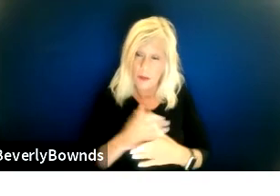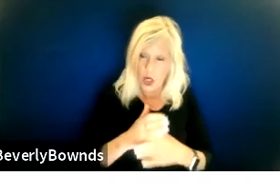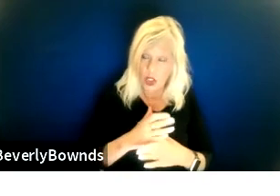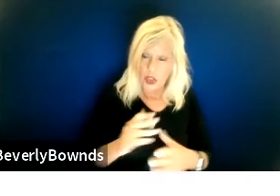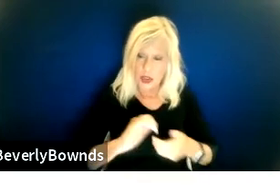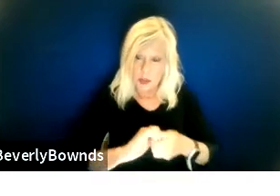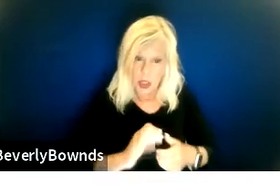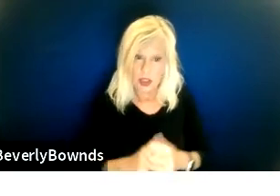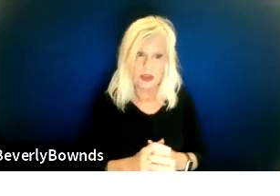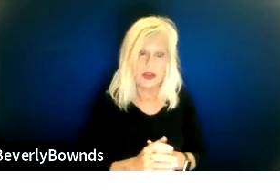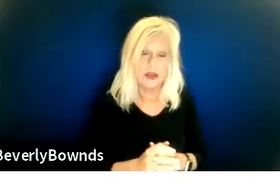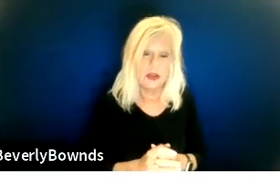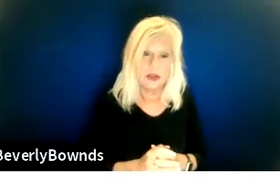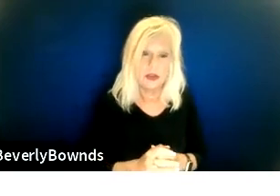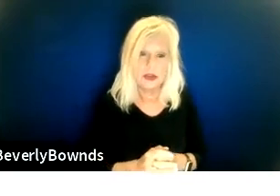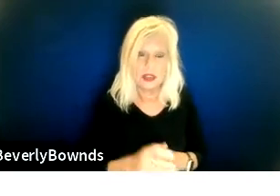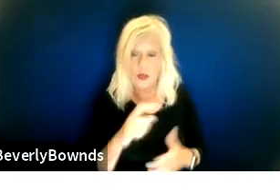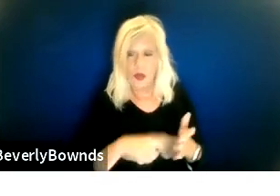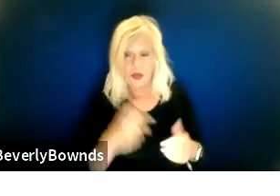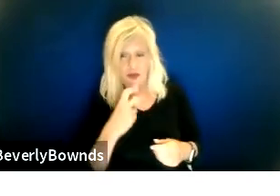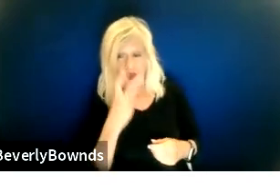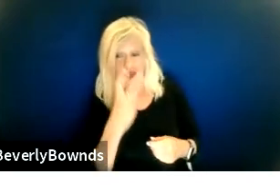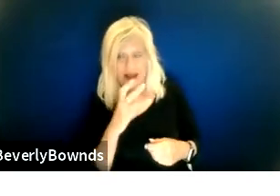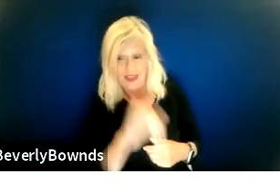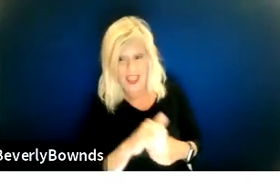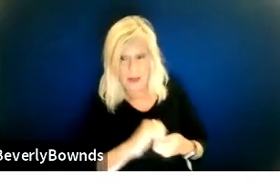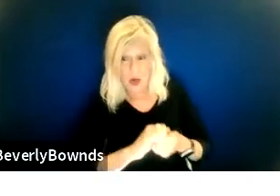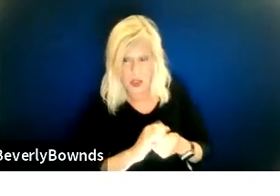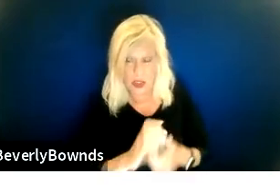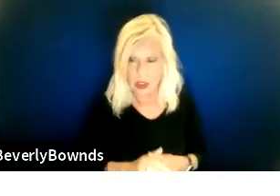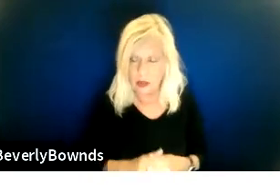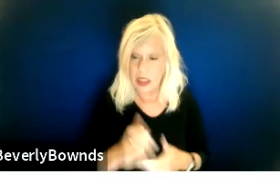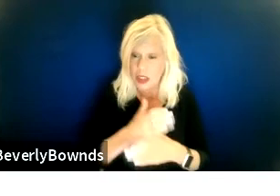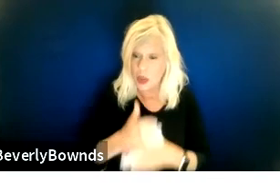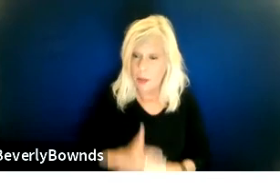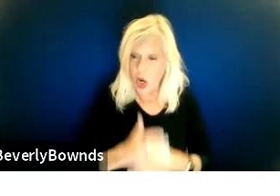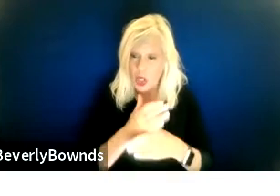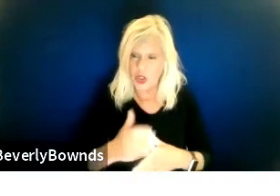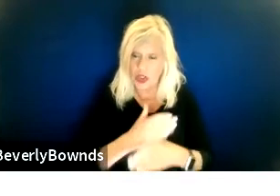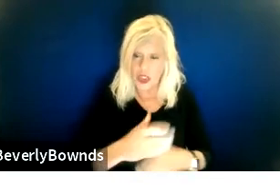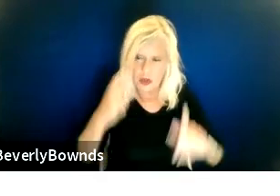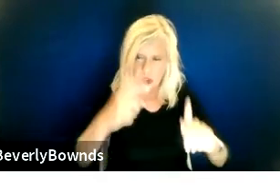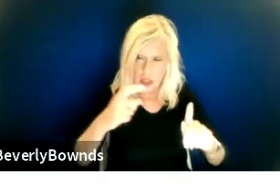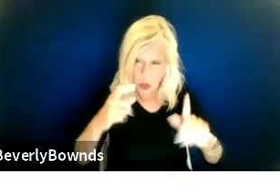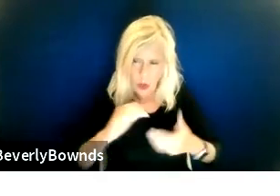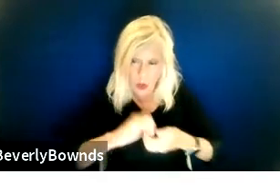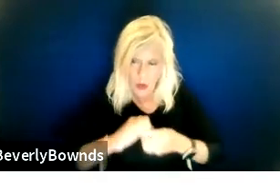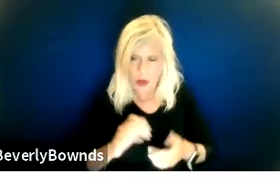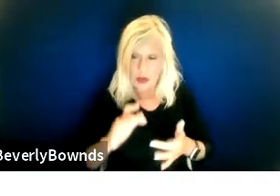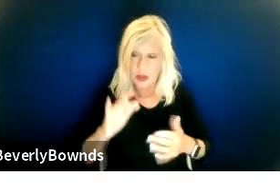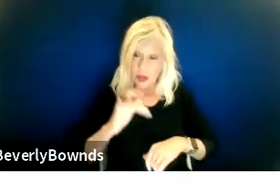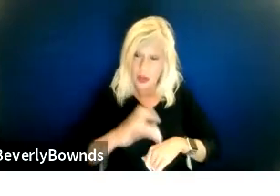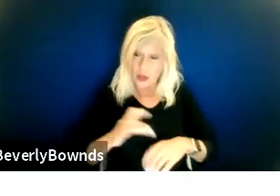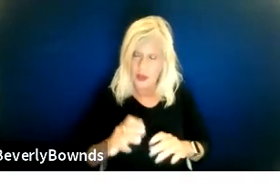that you saw in the video, because all of these partners share the goal that Avid has to reach the largest number of